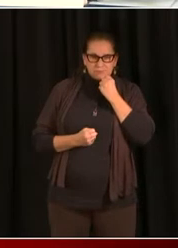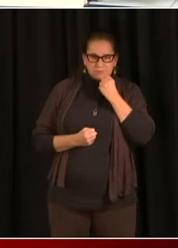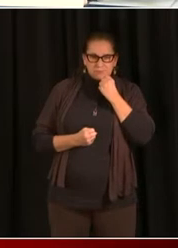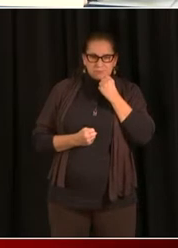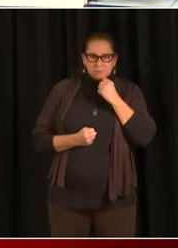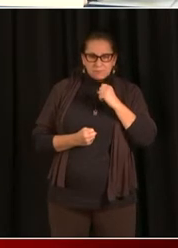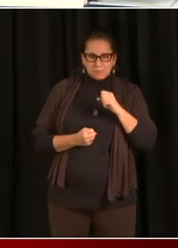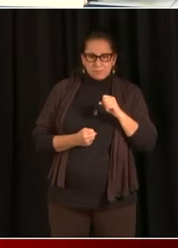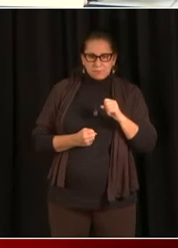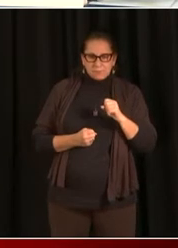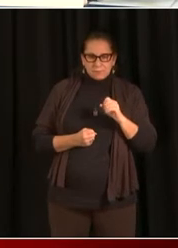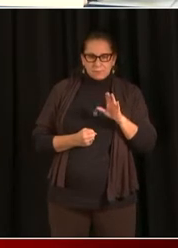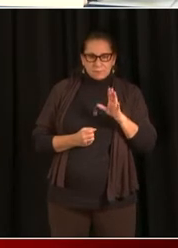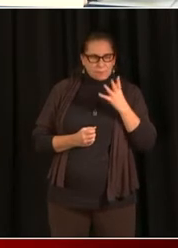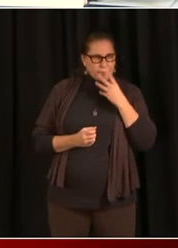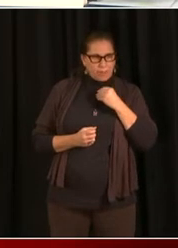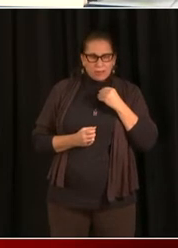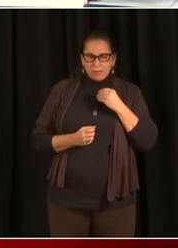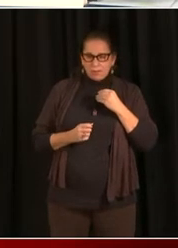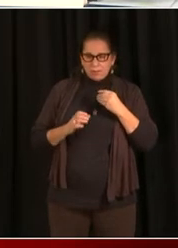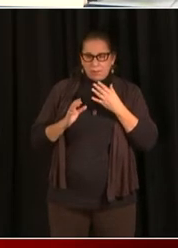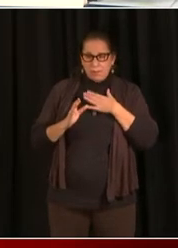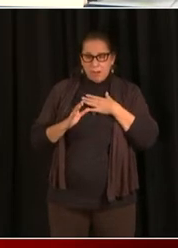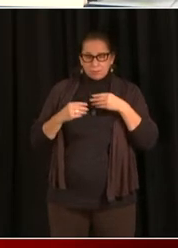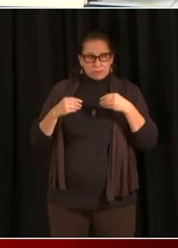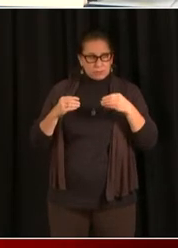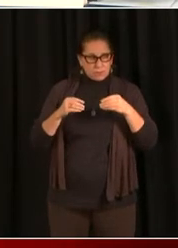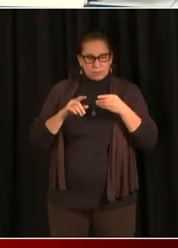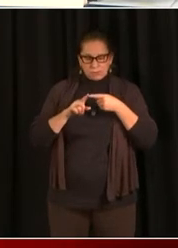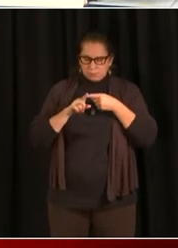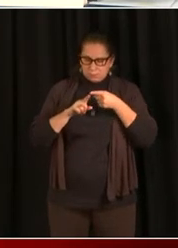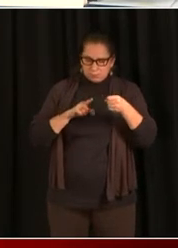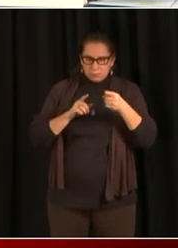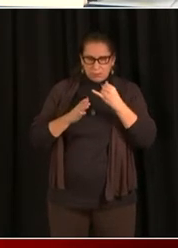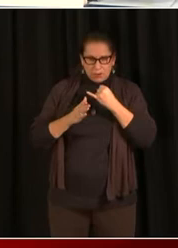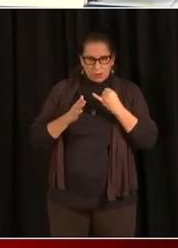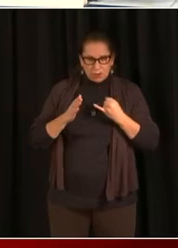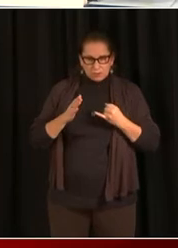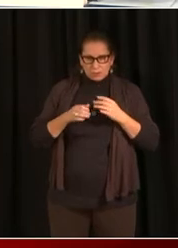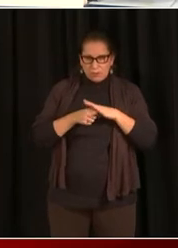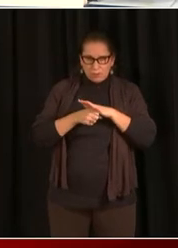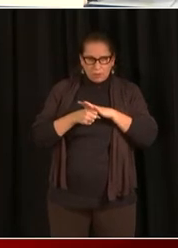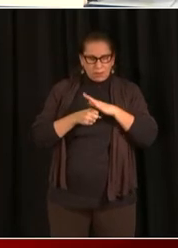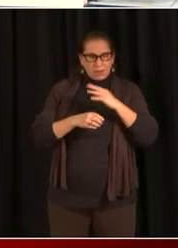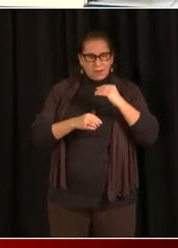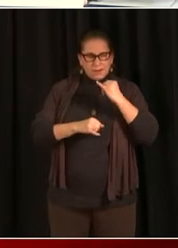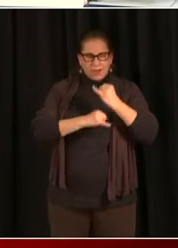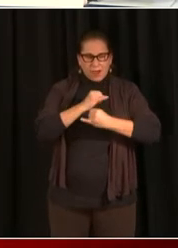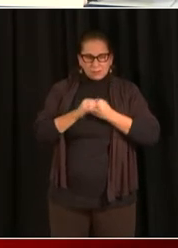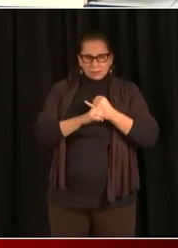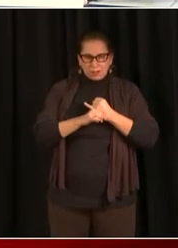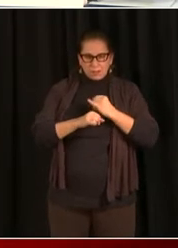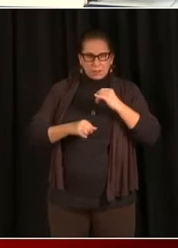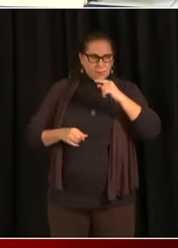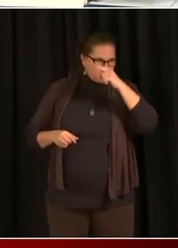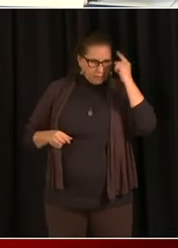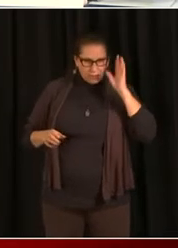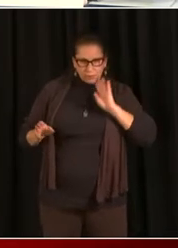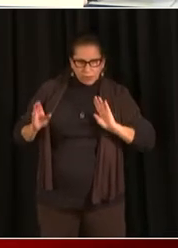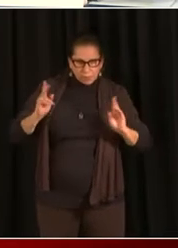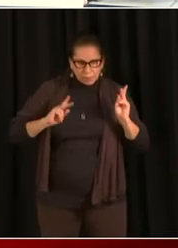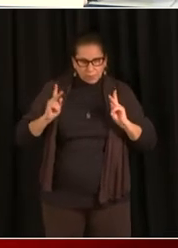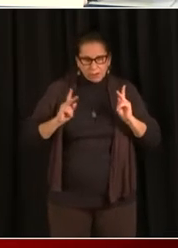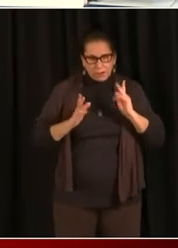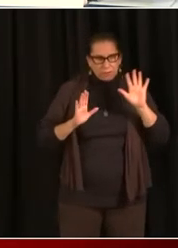brands. We just really want to build the local and international